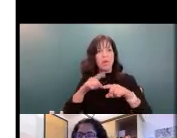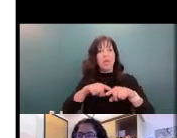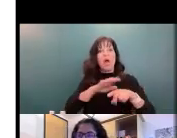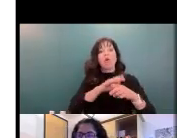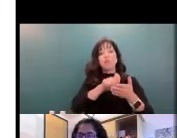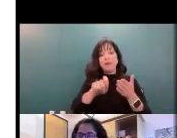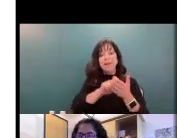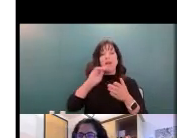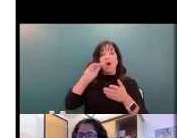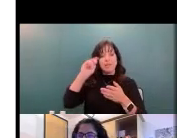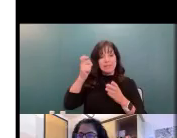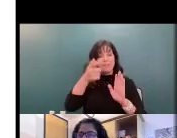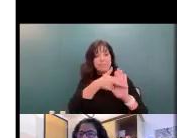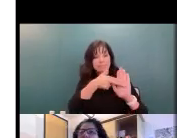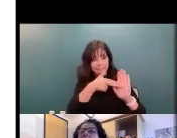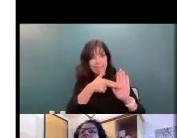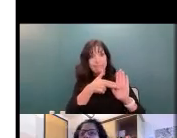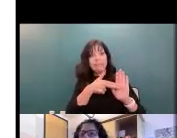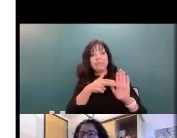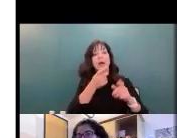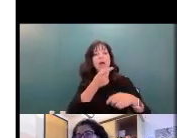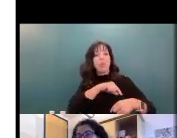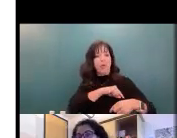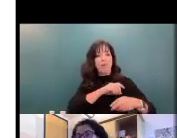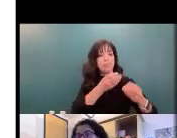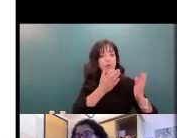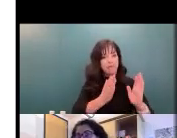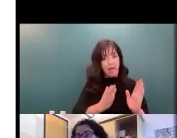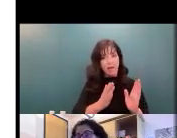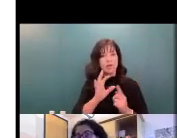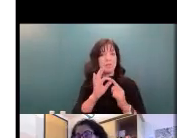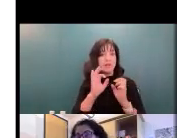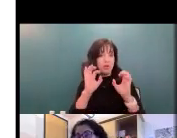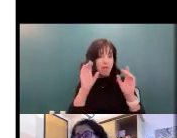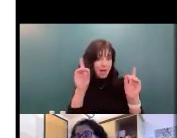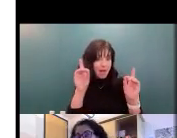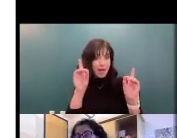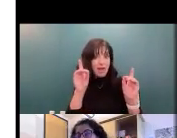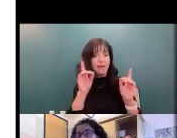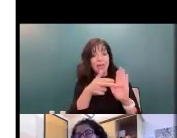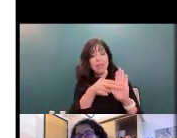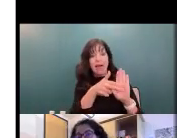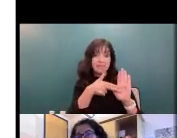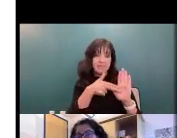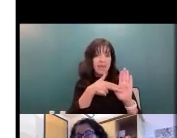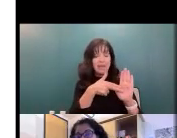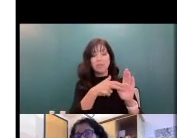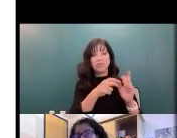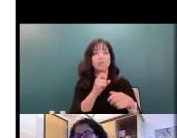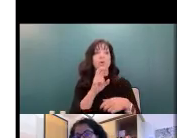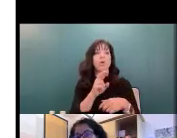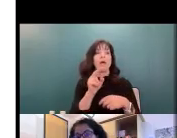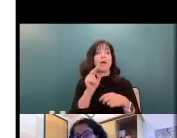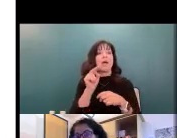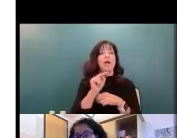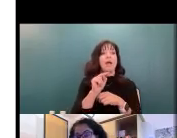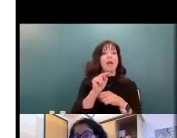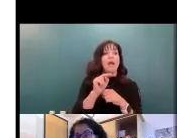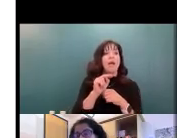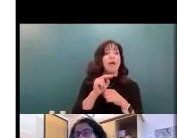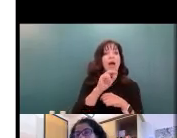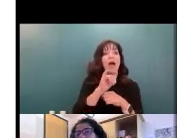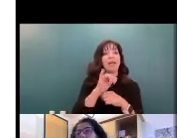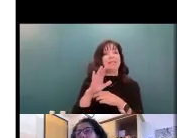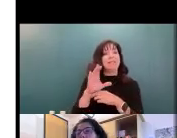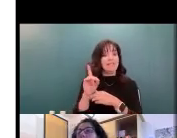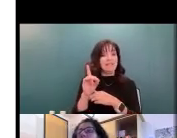autism diagnosis by a qualified provider, a special education classification of autism, or an ASD ICD